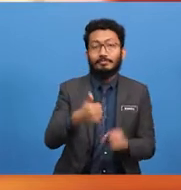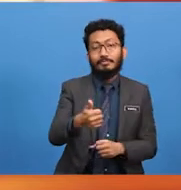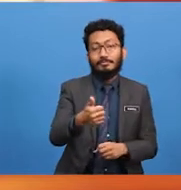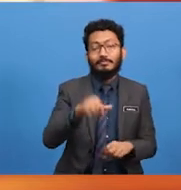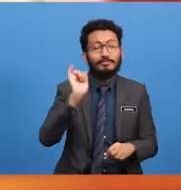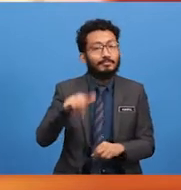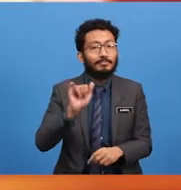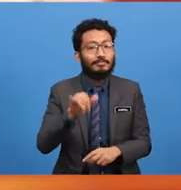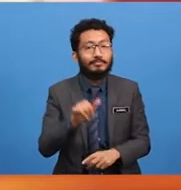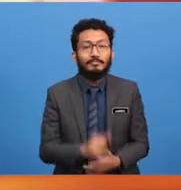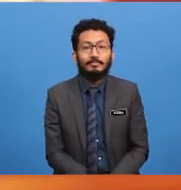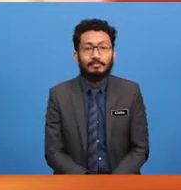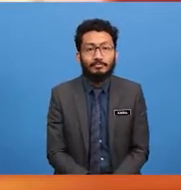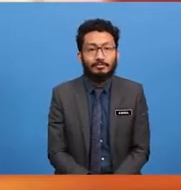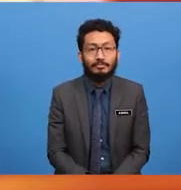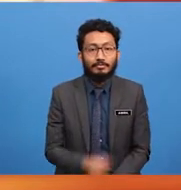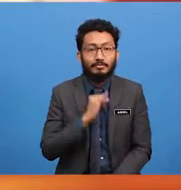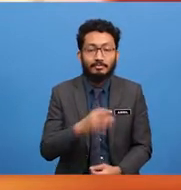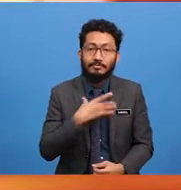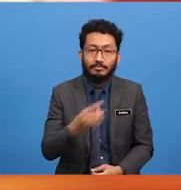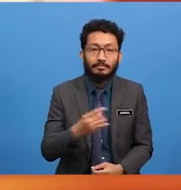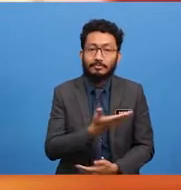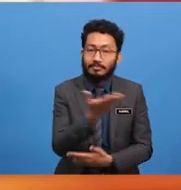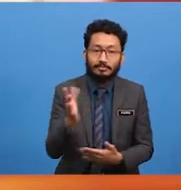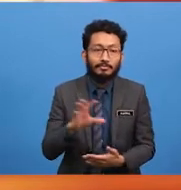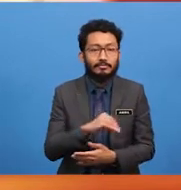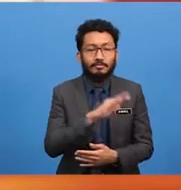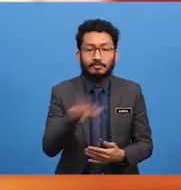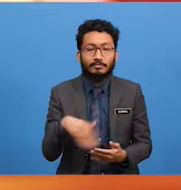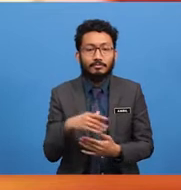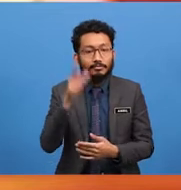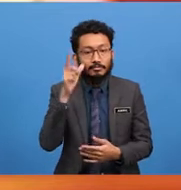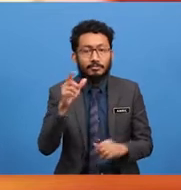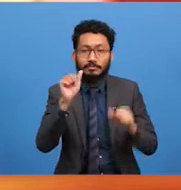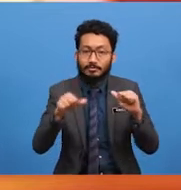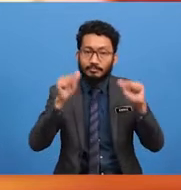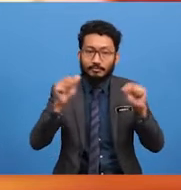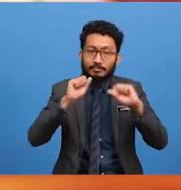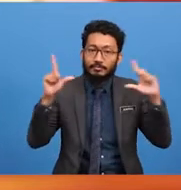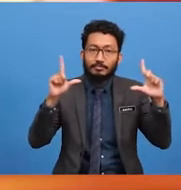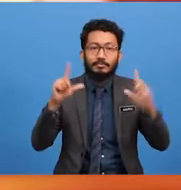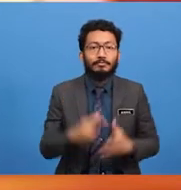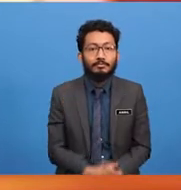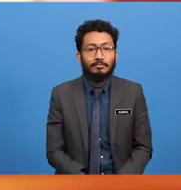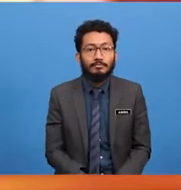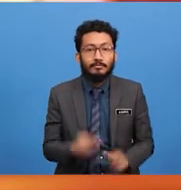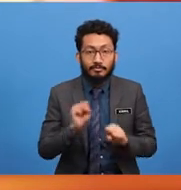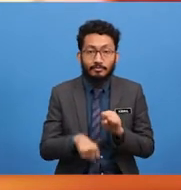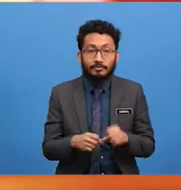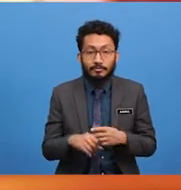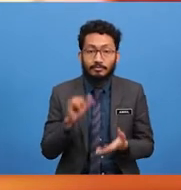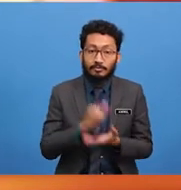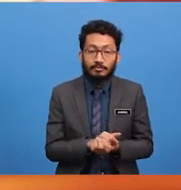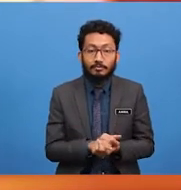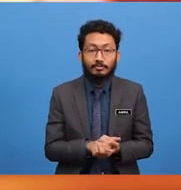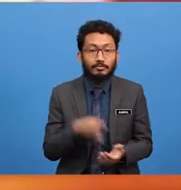Yes, indeed. I like them. They look amazing. So, that's it, boys